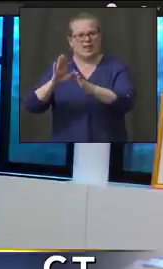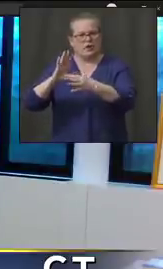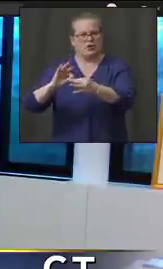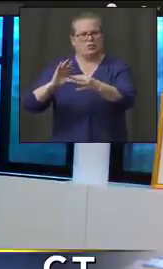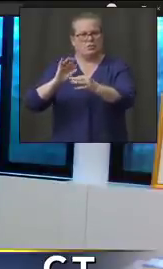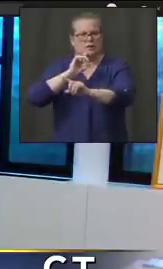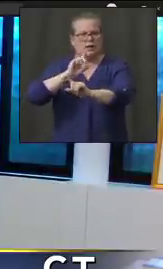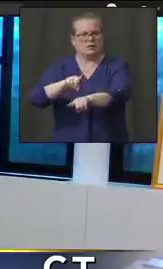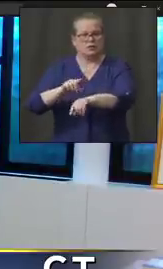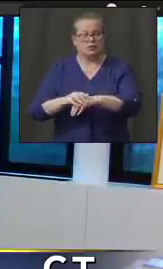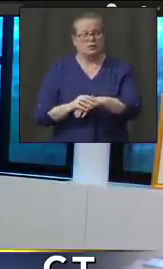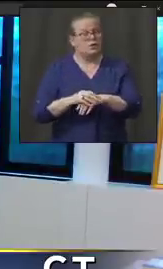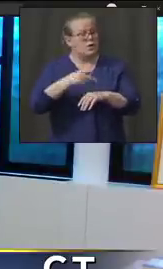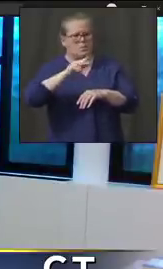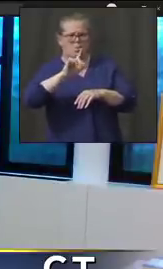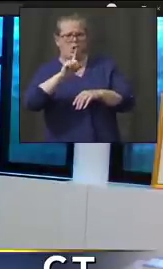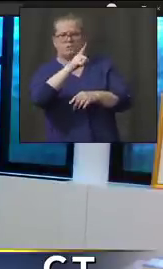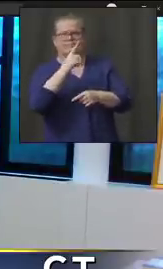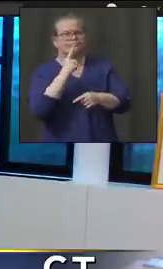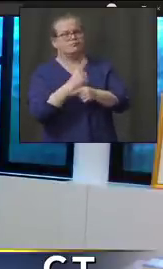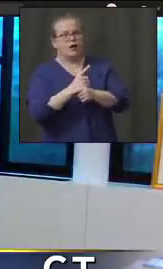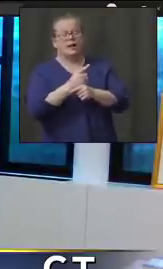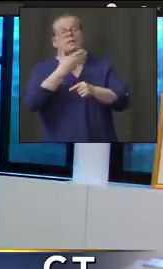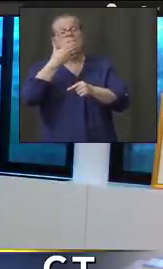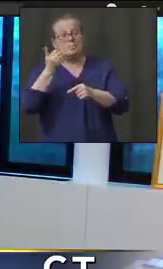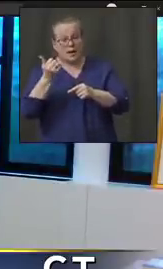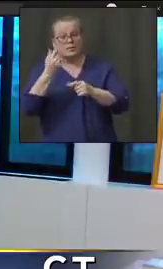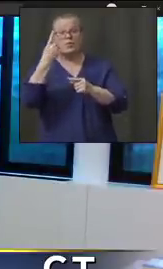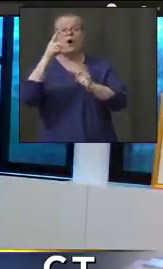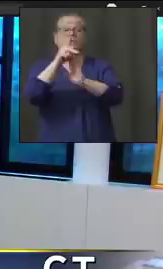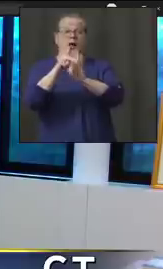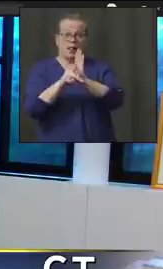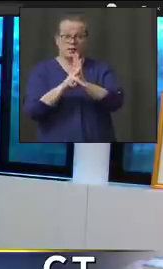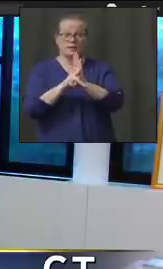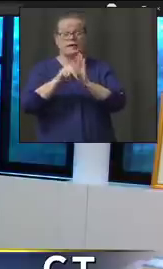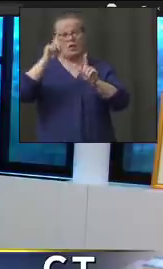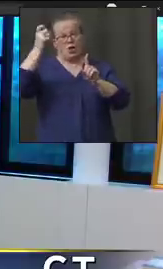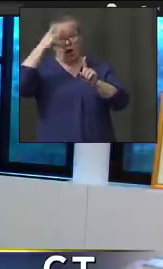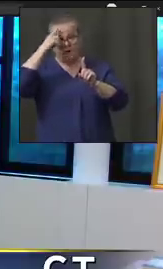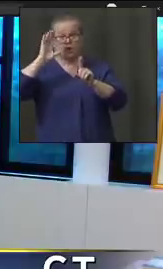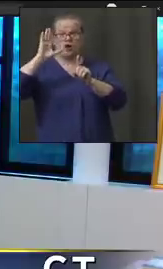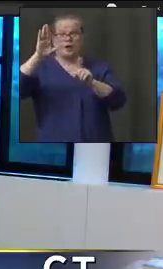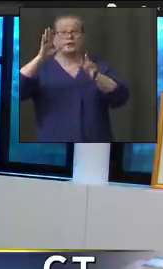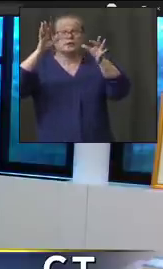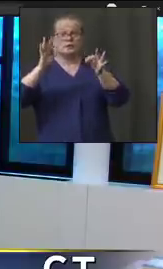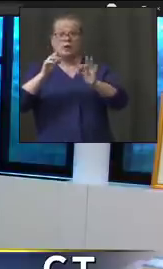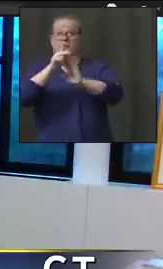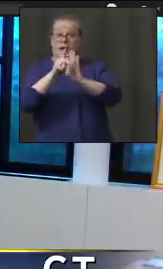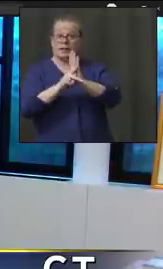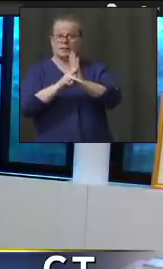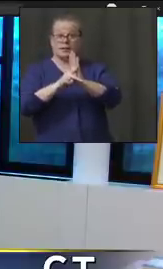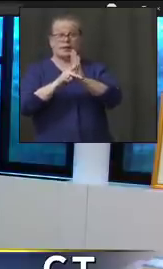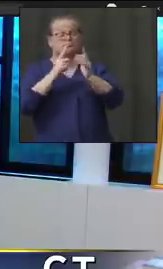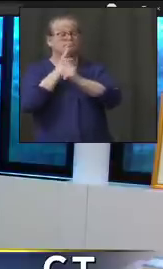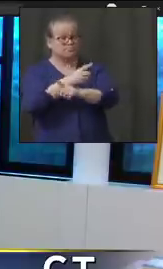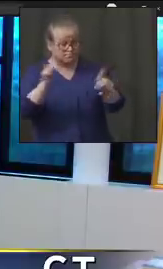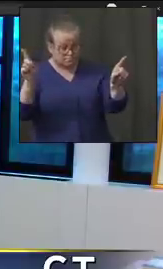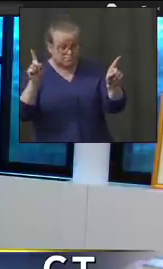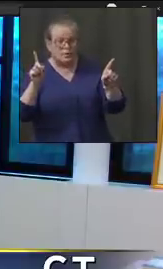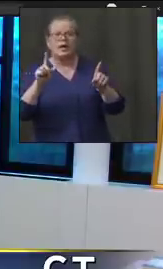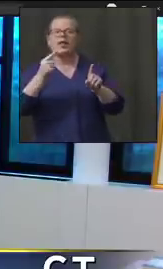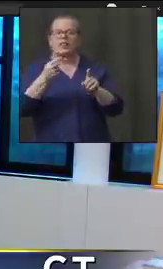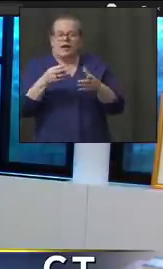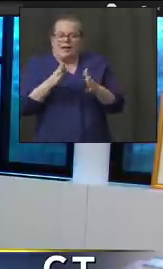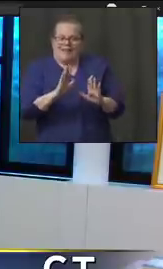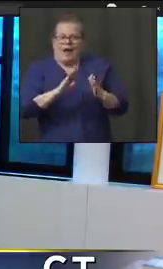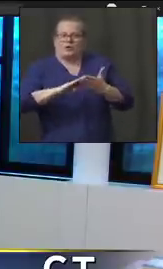it's one policy, and then we can help the local municipalities address any issues that they have, but it's one policy for the whole